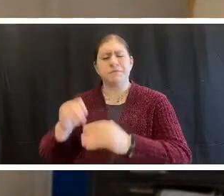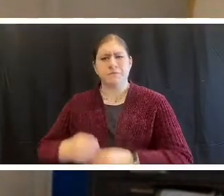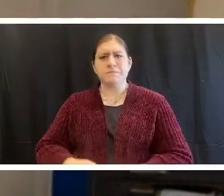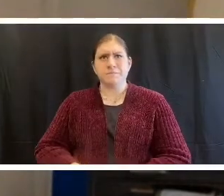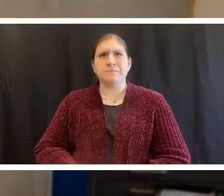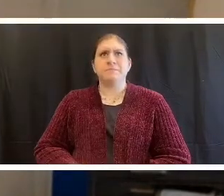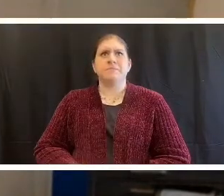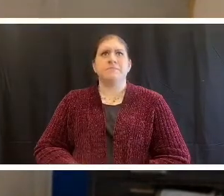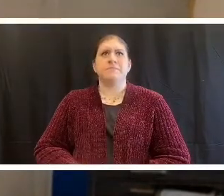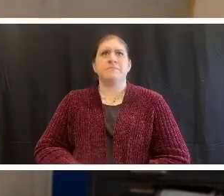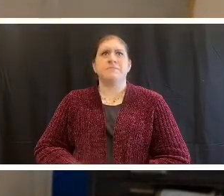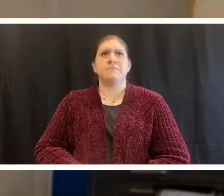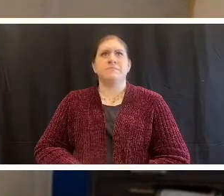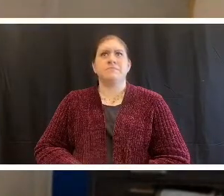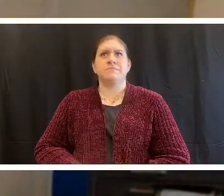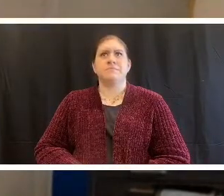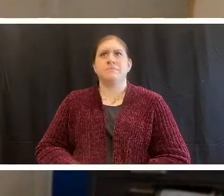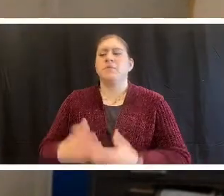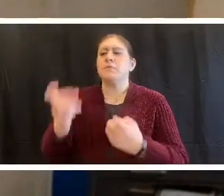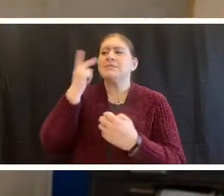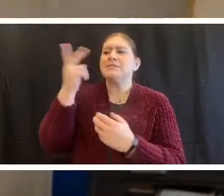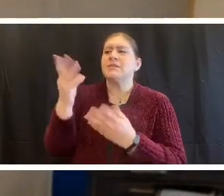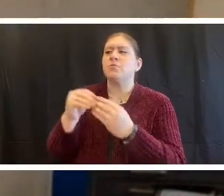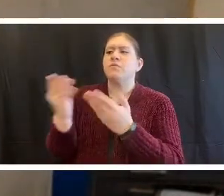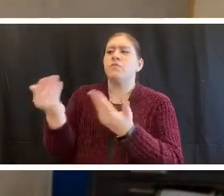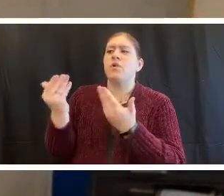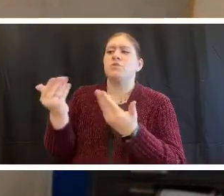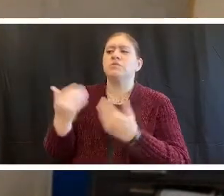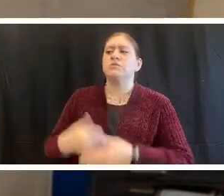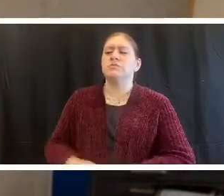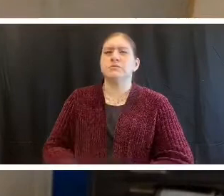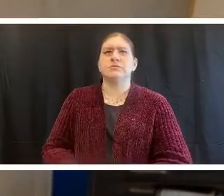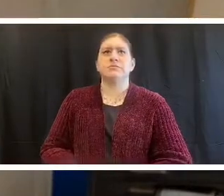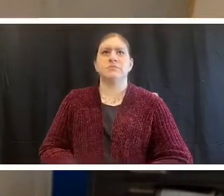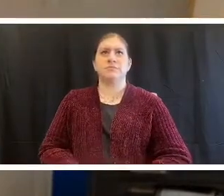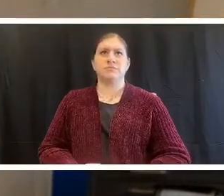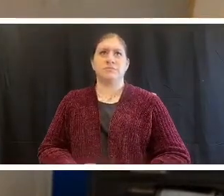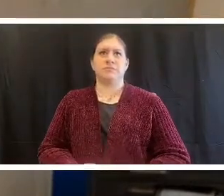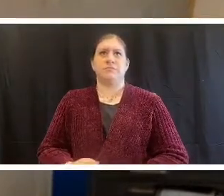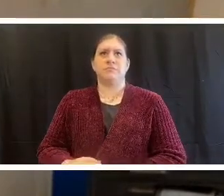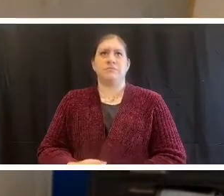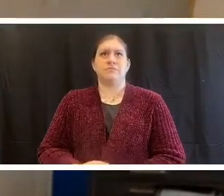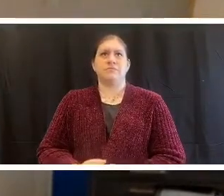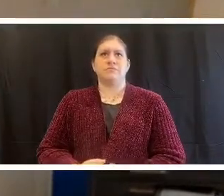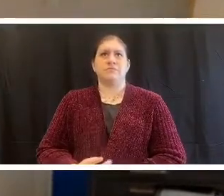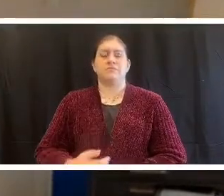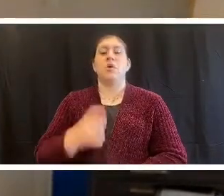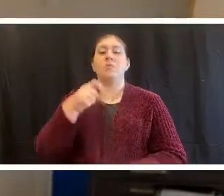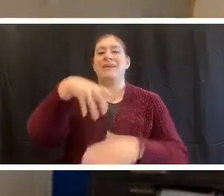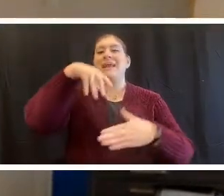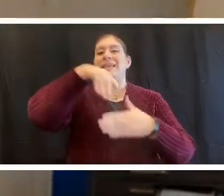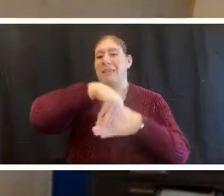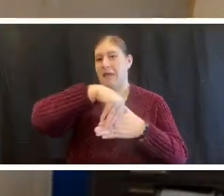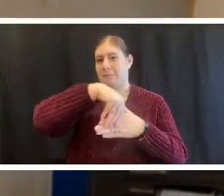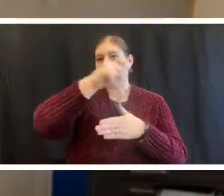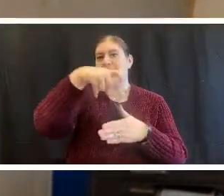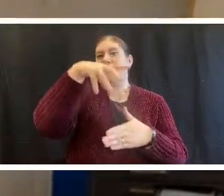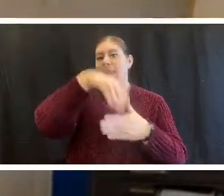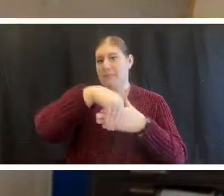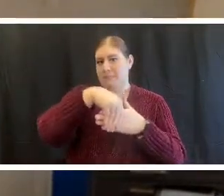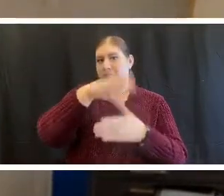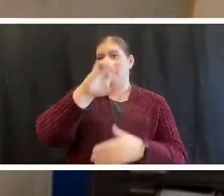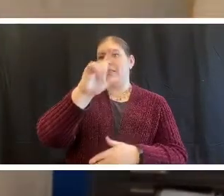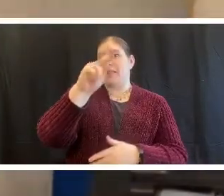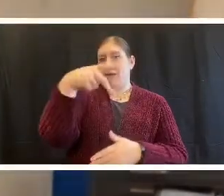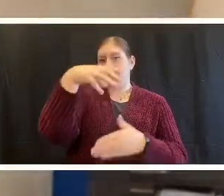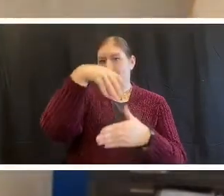bit in front of your camera so we can see it. okay, here, let me do this then. Yeah. Yeah, Maybe like, move it in front of your chair so we yeah, can